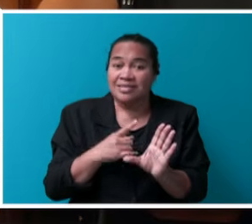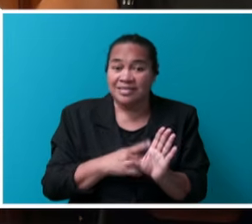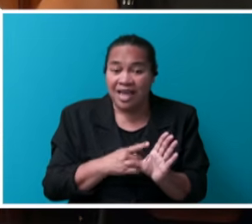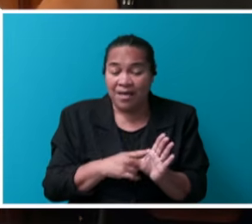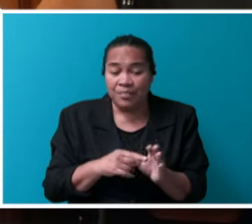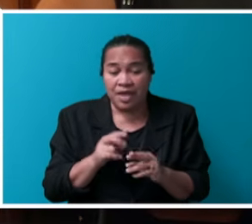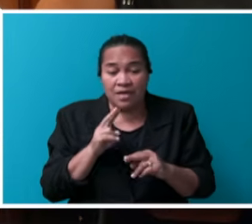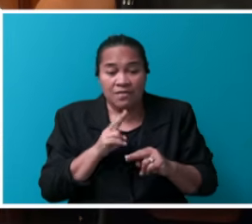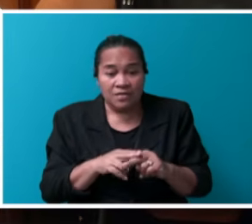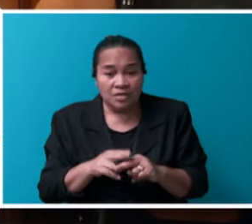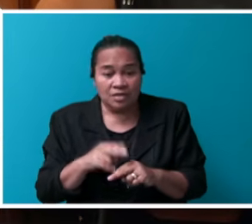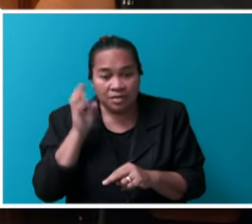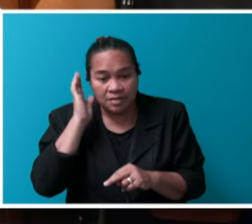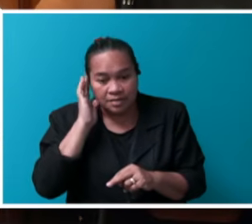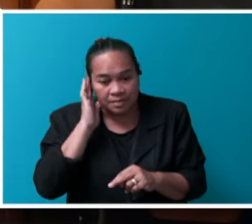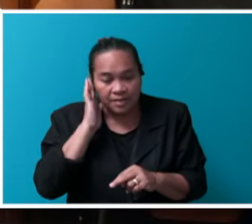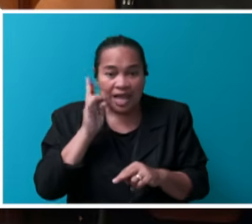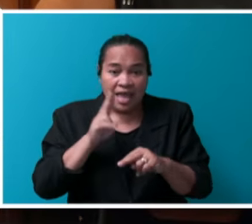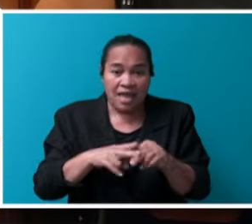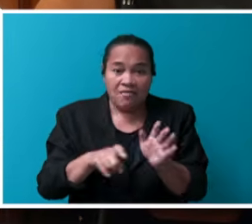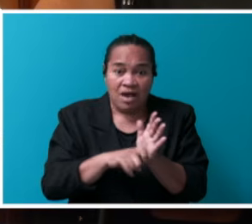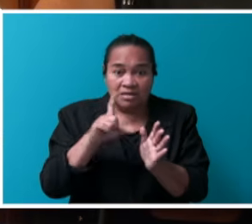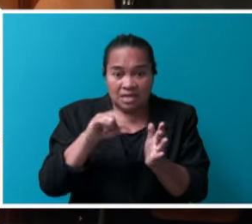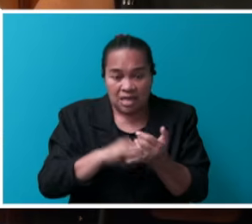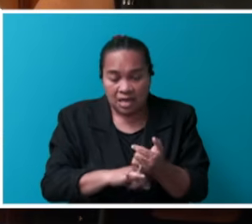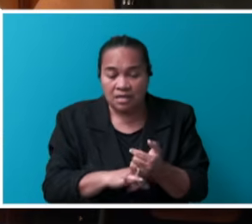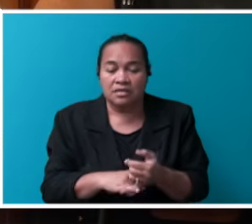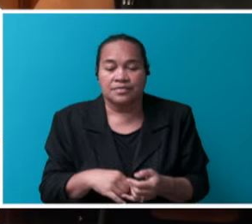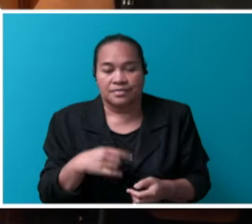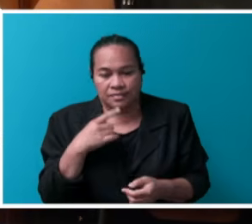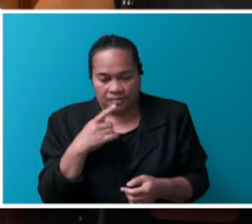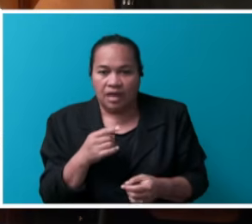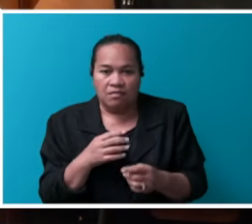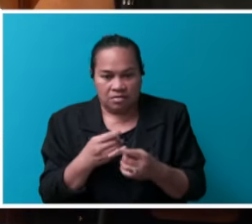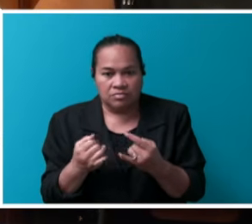and Customs Service and other key border management agencies have made significant strides